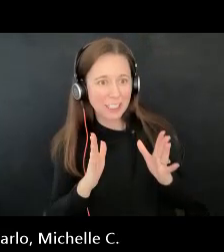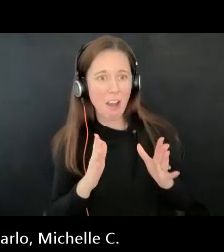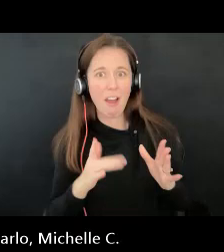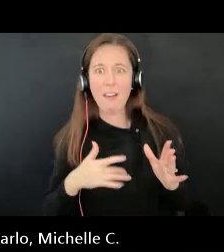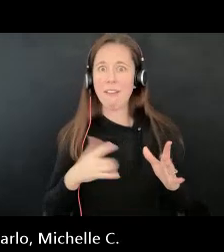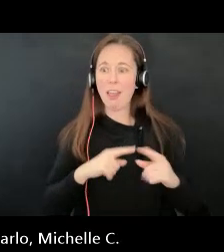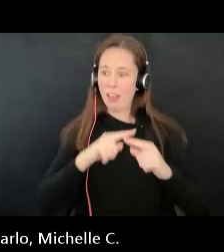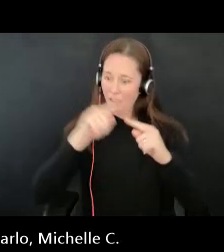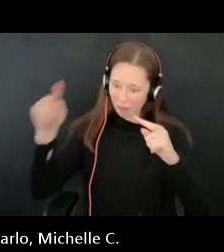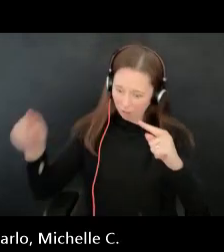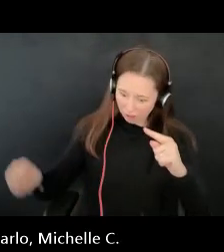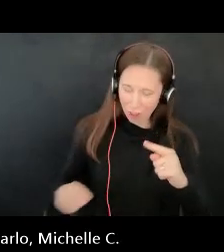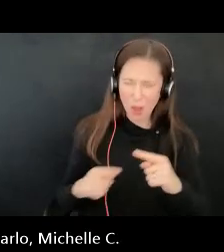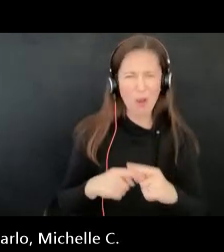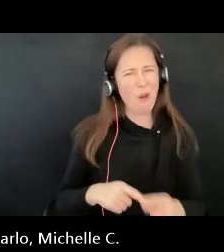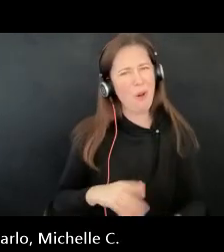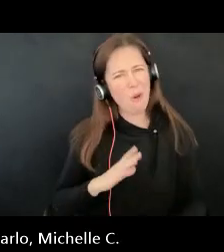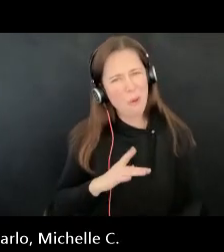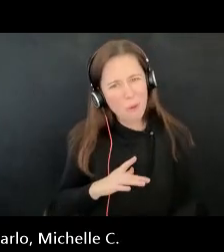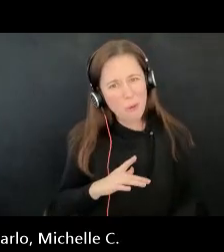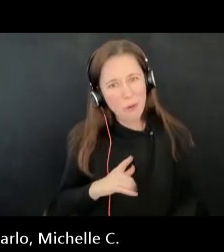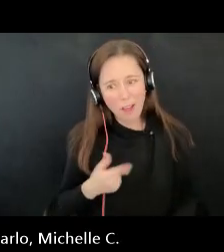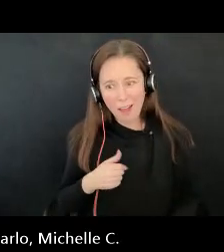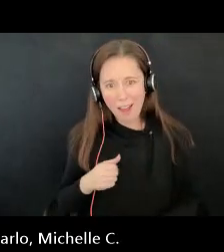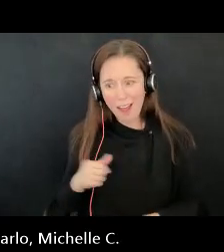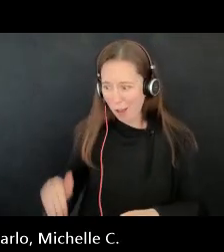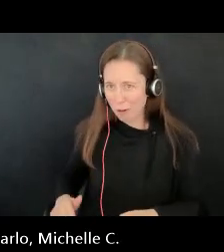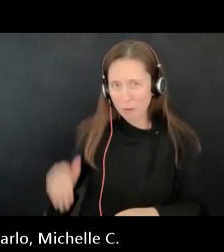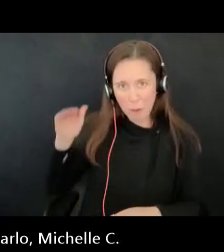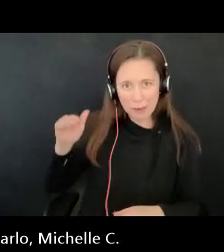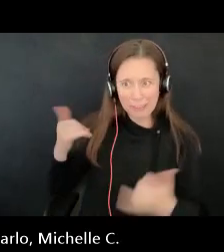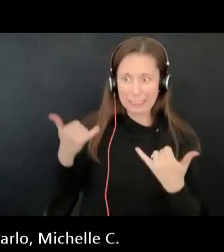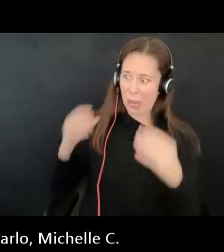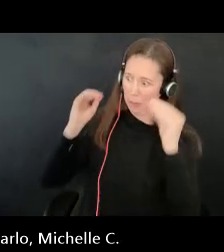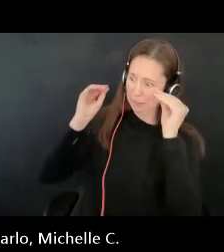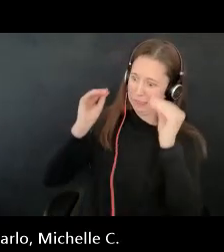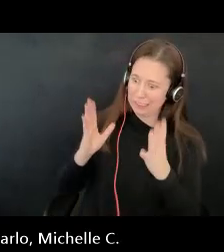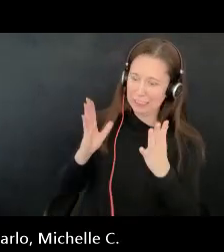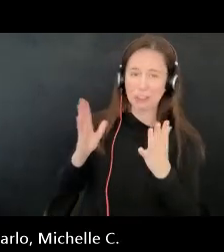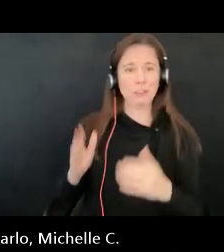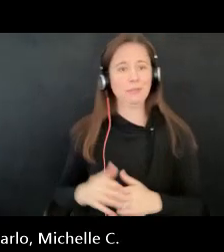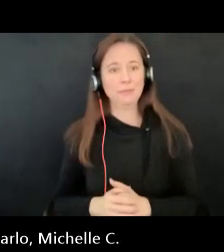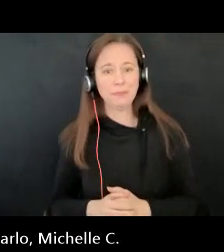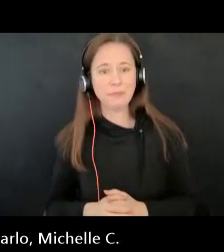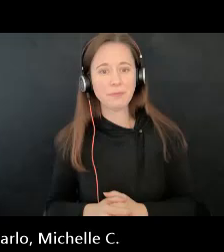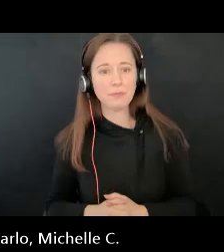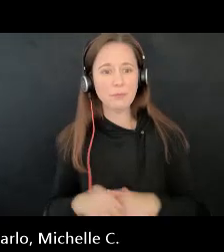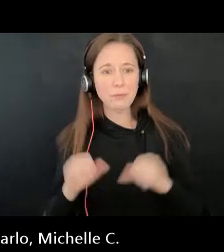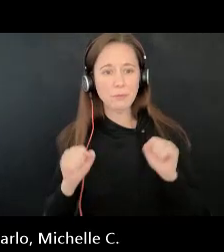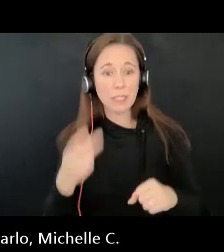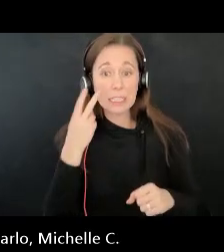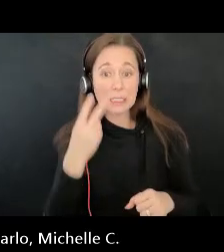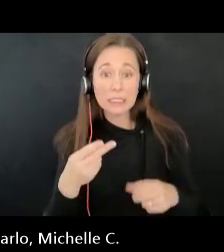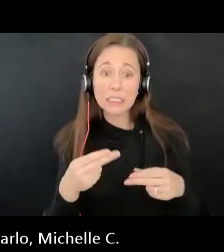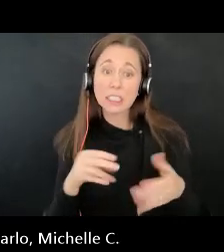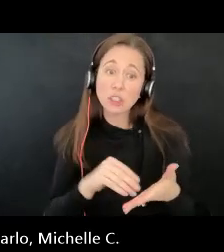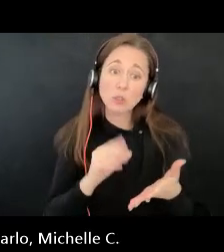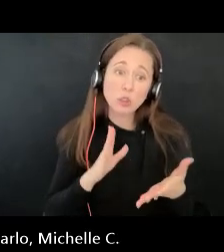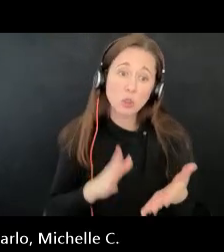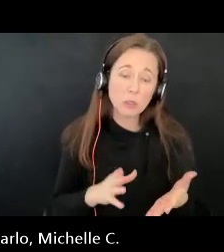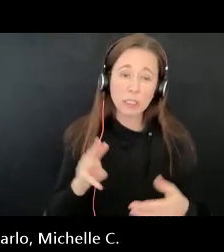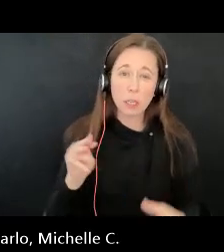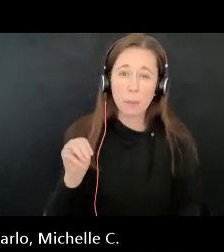moment. So you'll see here some photos of students in our marshland, students marsh mucking,